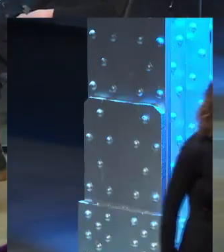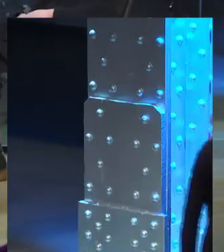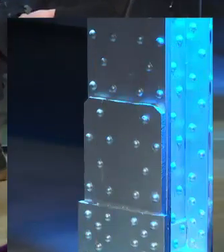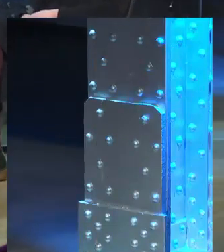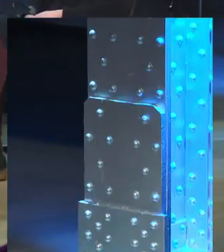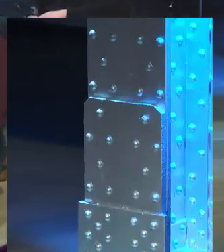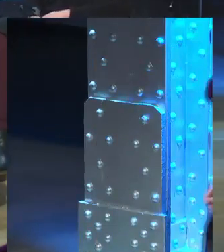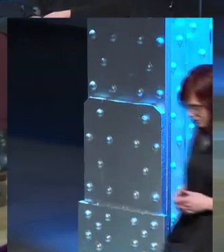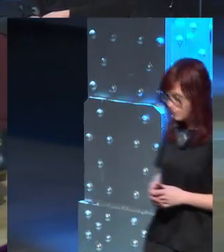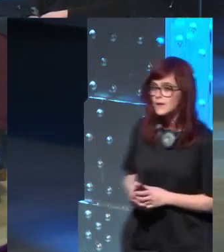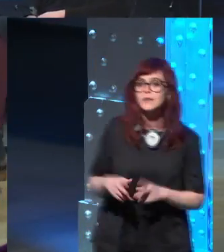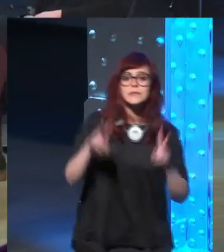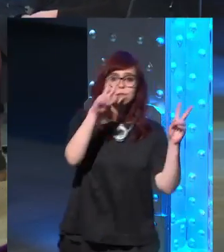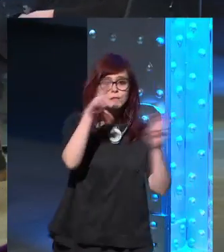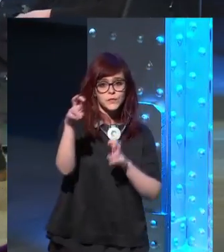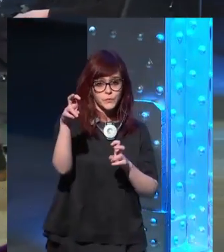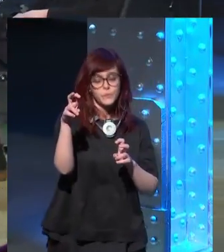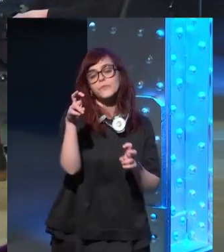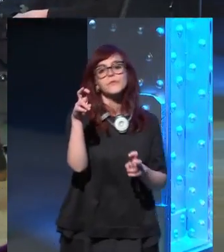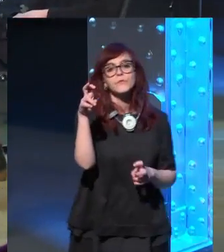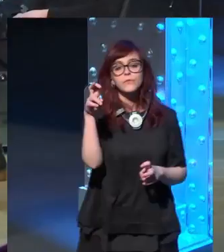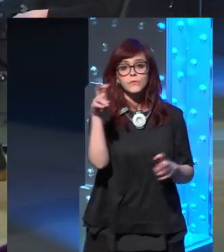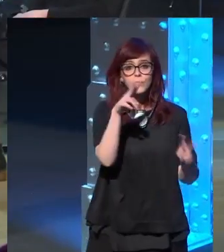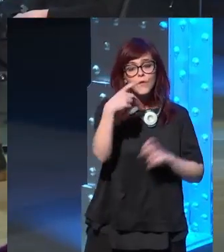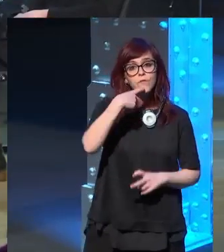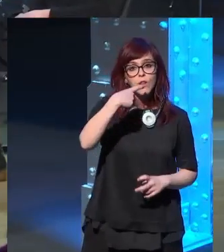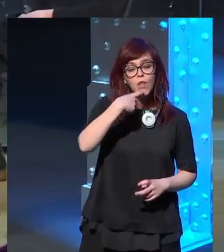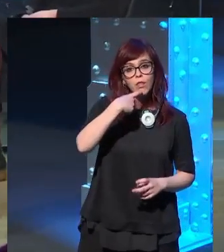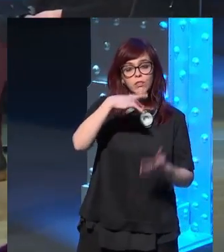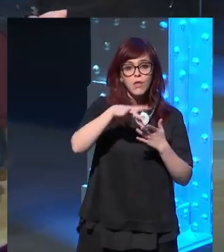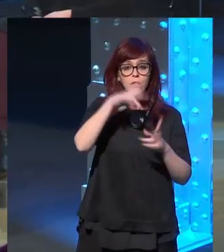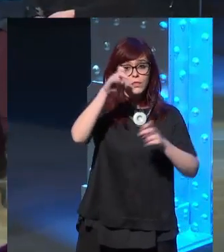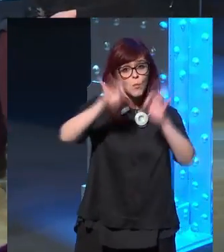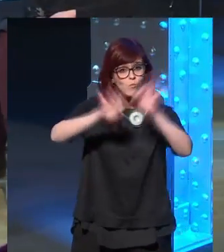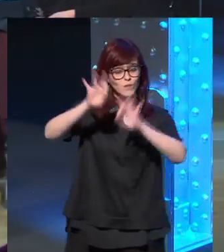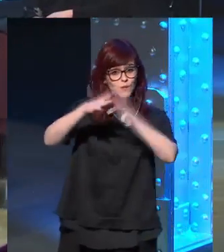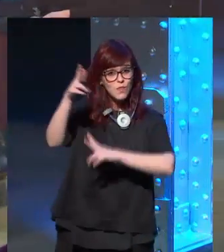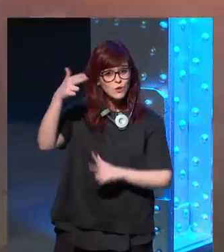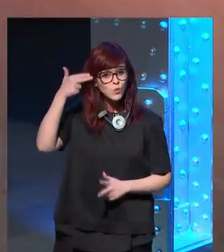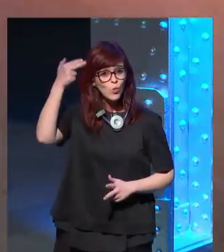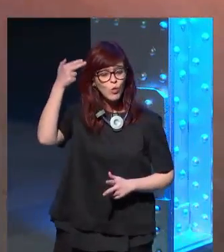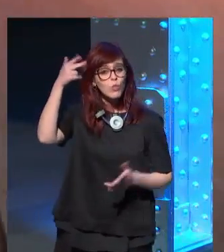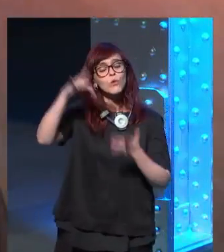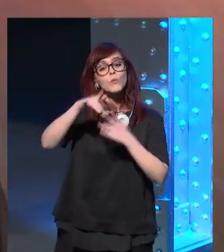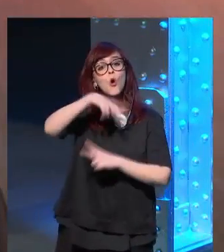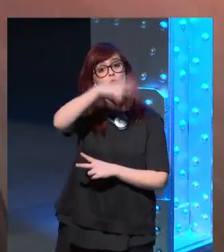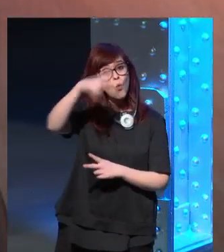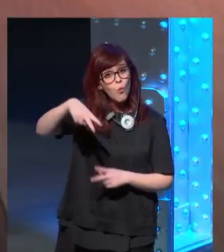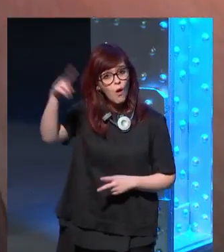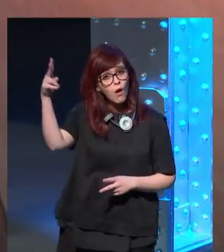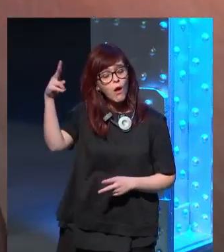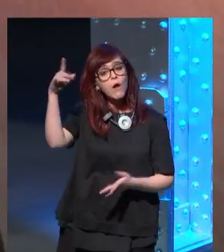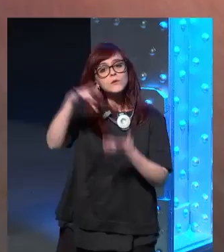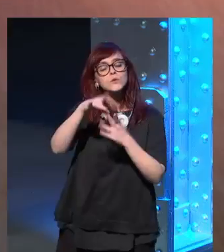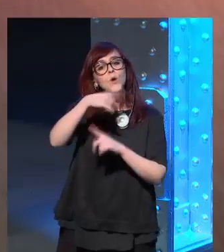Yeah, about Finland and the suicide rates. In Norway we have about 11 per 100,000, which is the